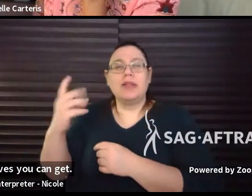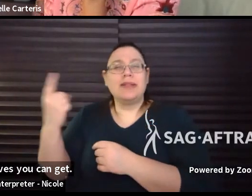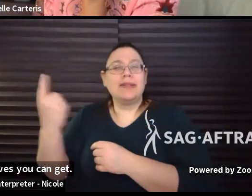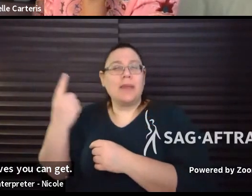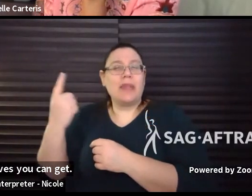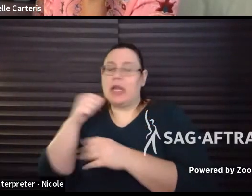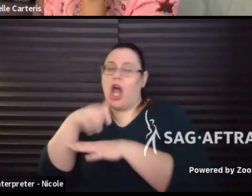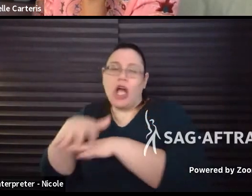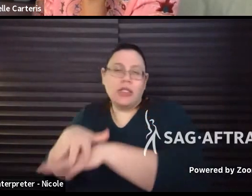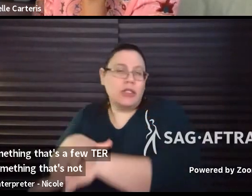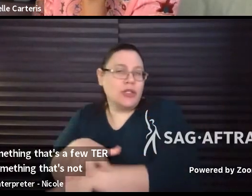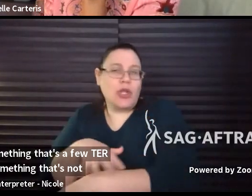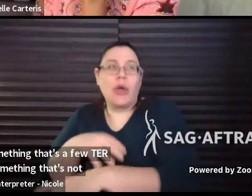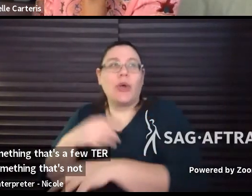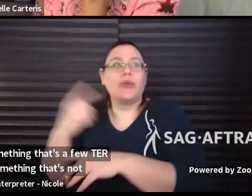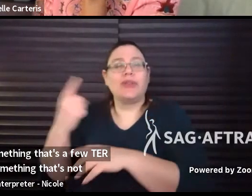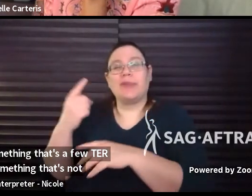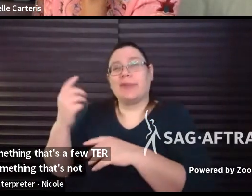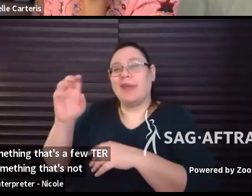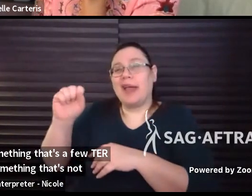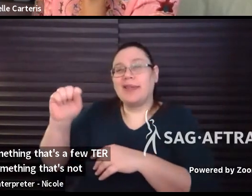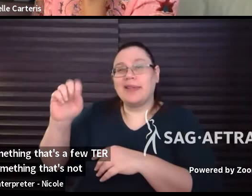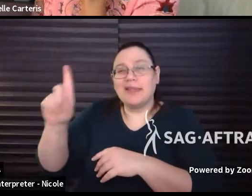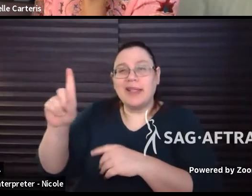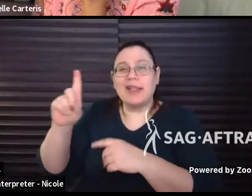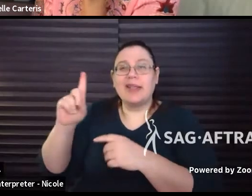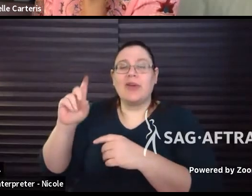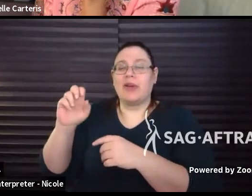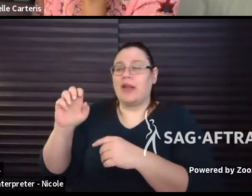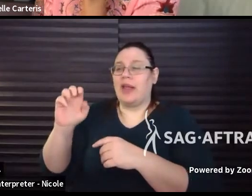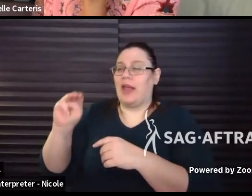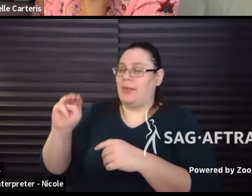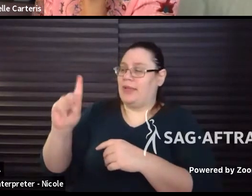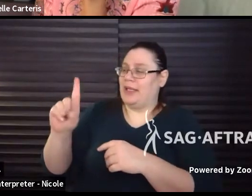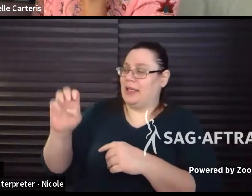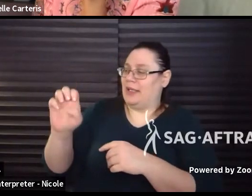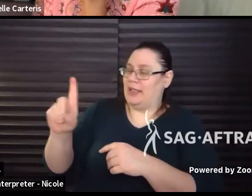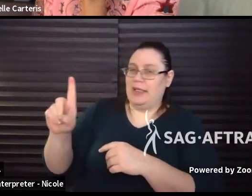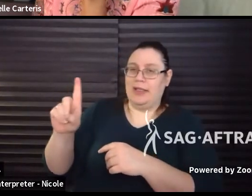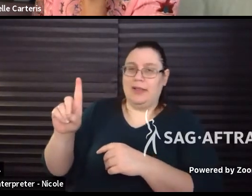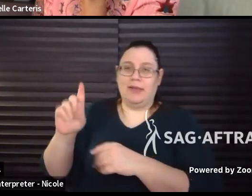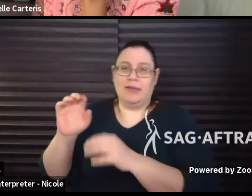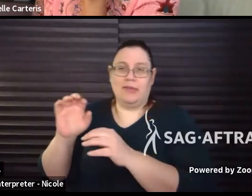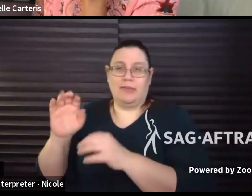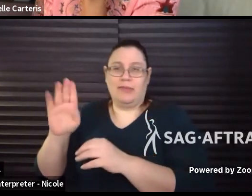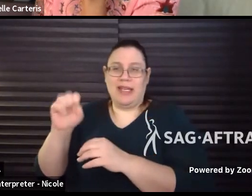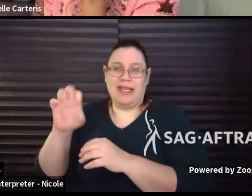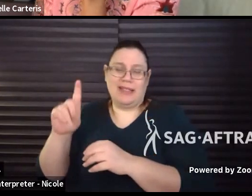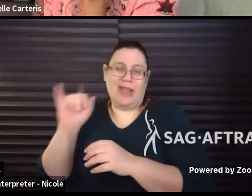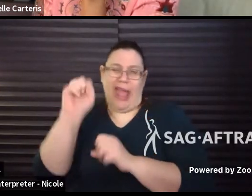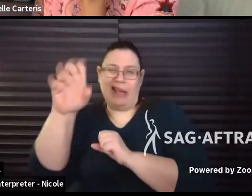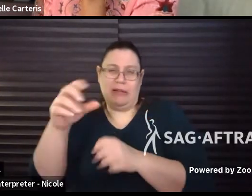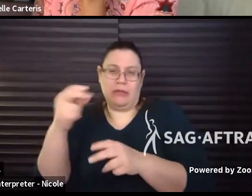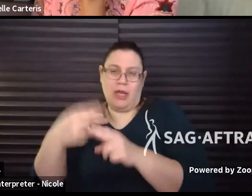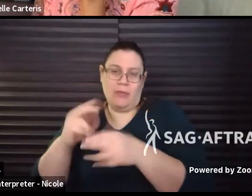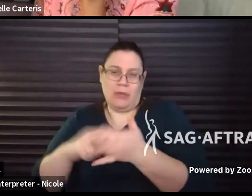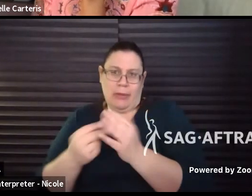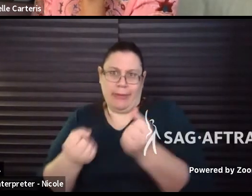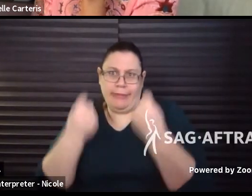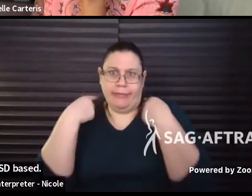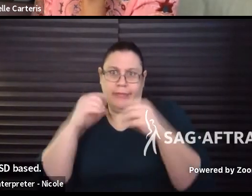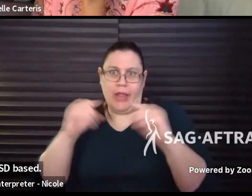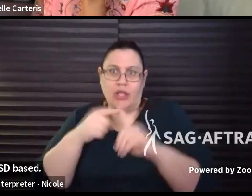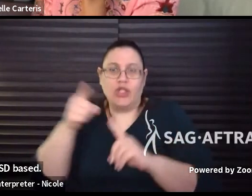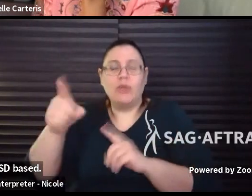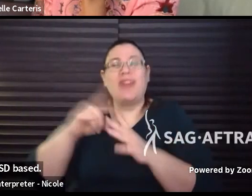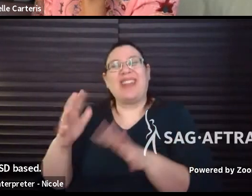So something that is SSD or NVMe based, which I'm sure might go right over your head, but those are very fast versions of hard drives.